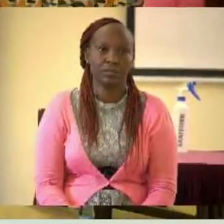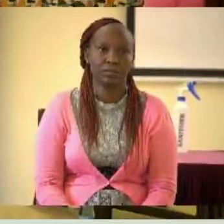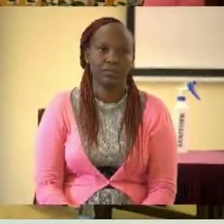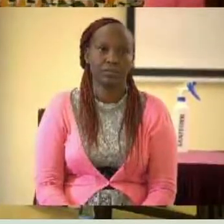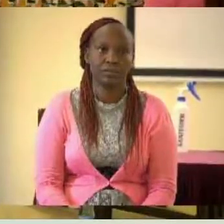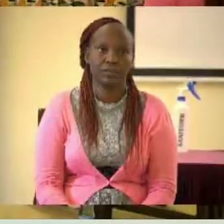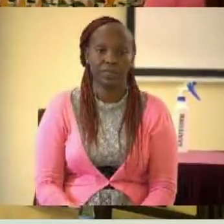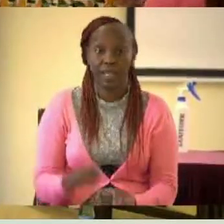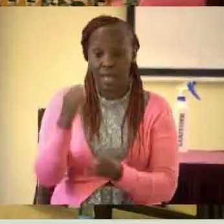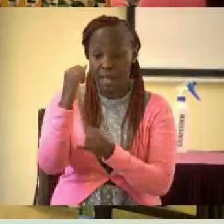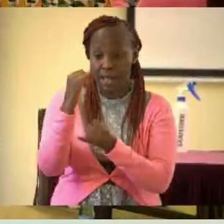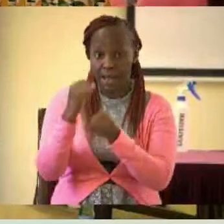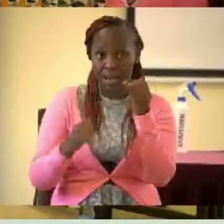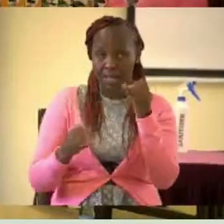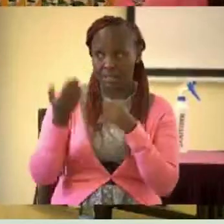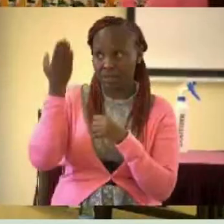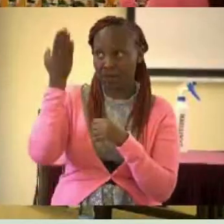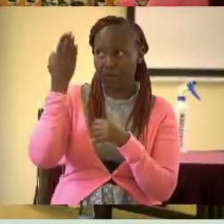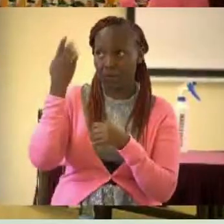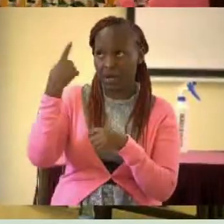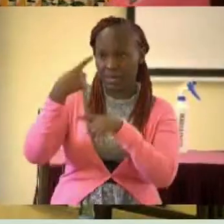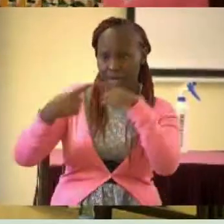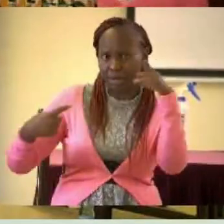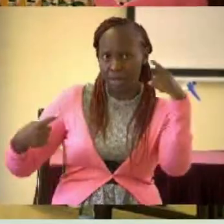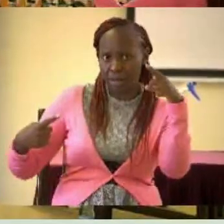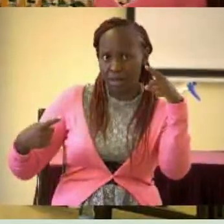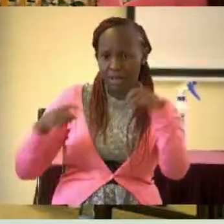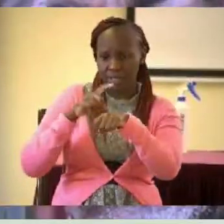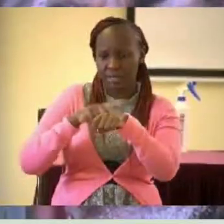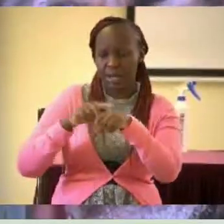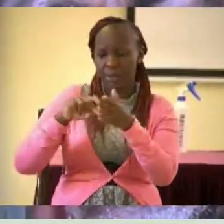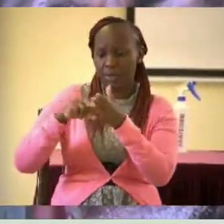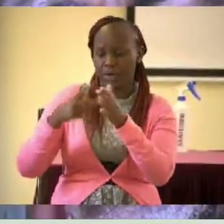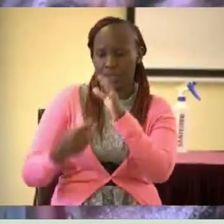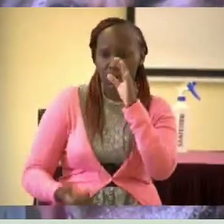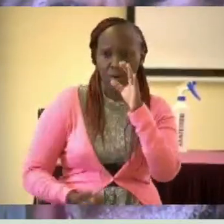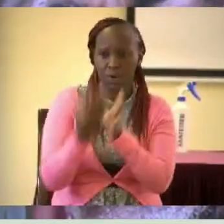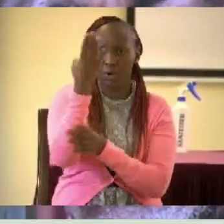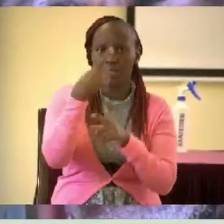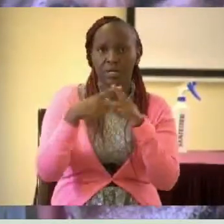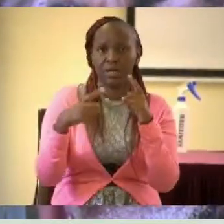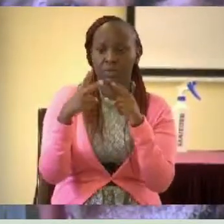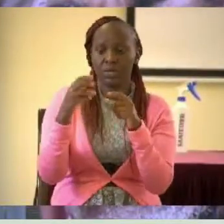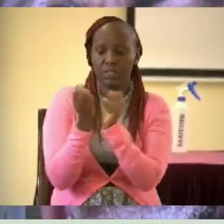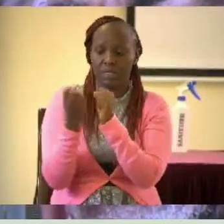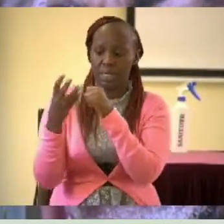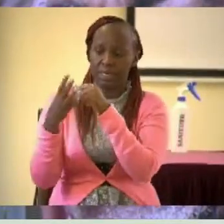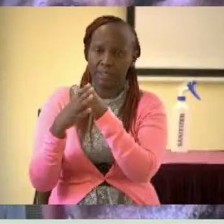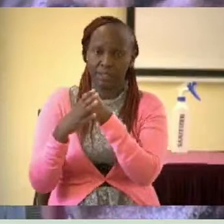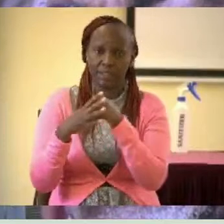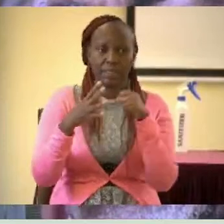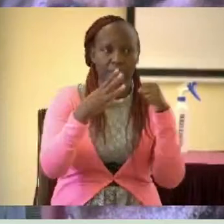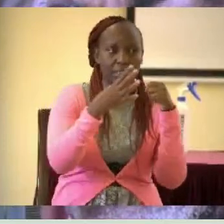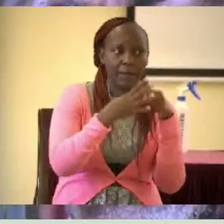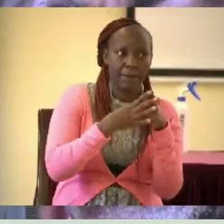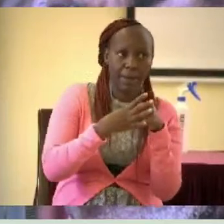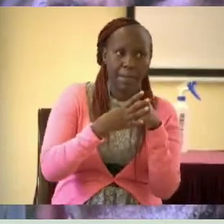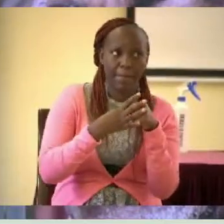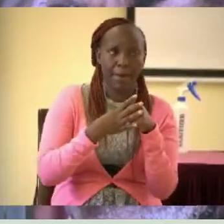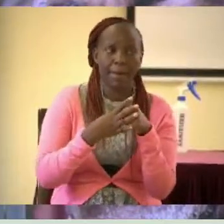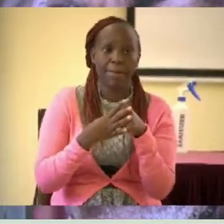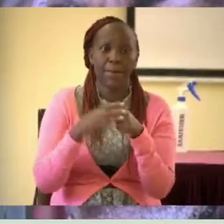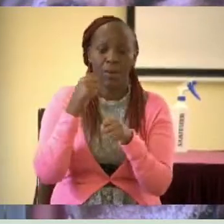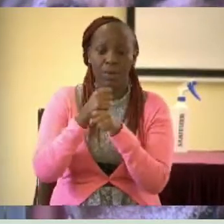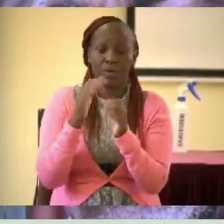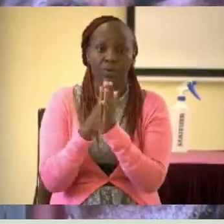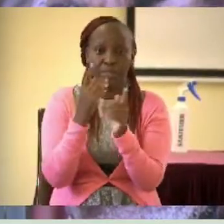For the last 1 year, when the project was launched in 2019, in September, we've worked